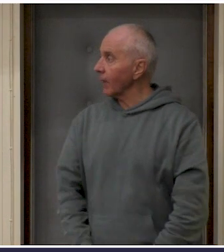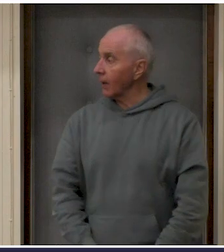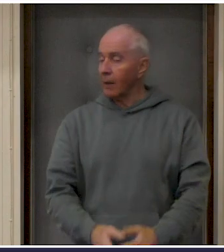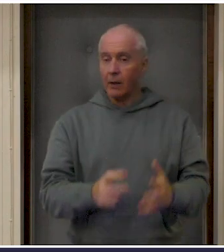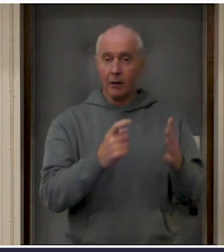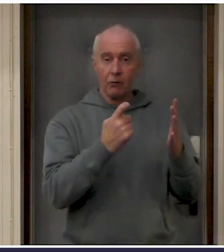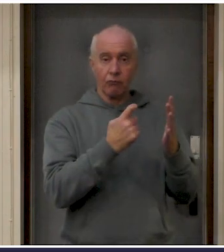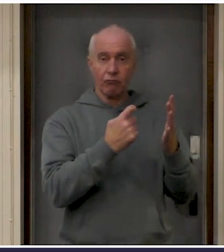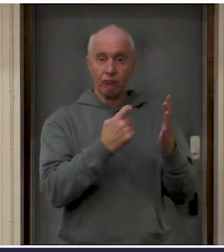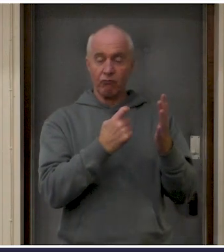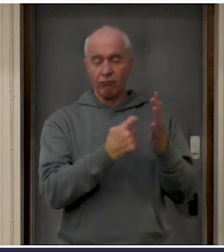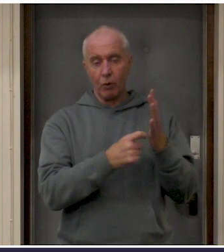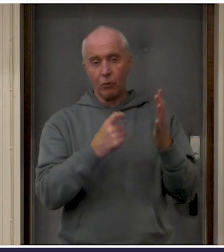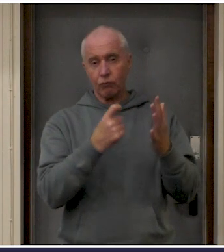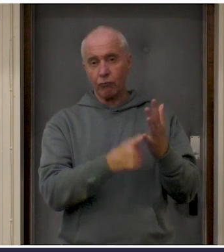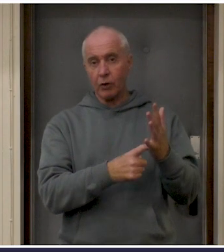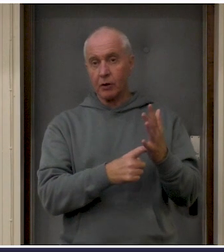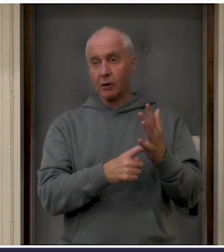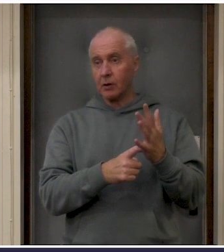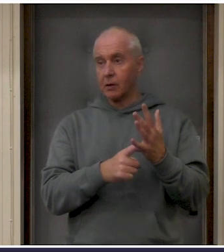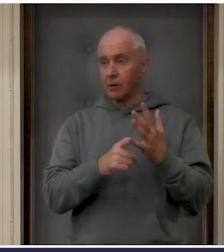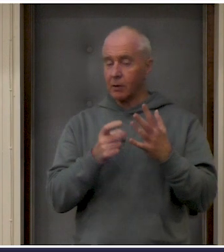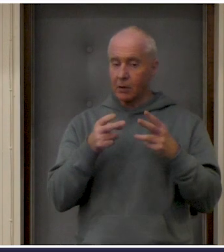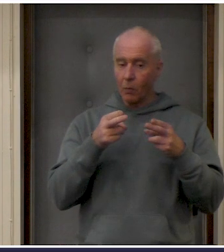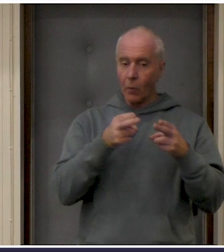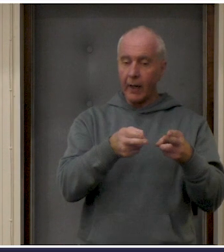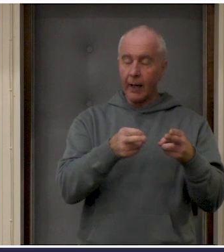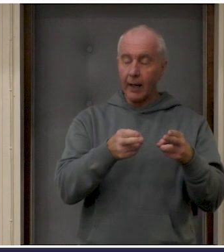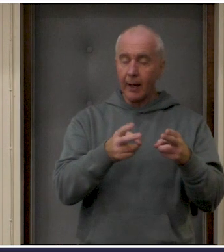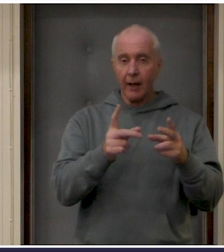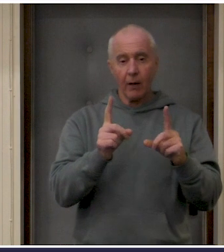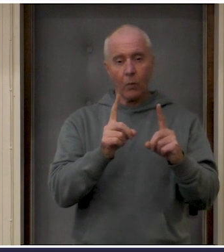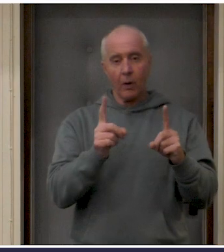Rolls-Royce approach, but largely carries across for lots of these other technologies,